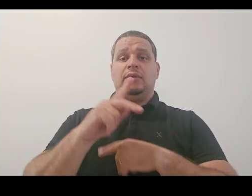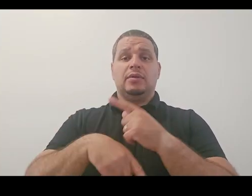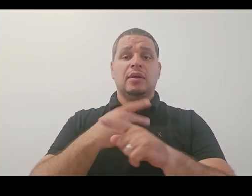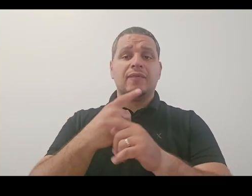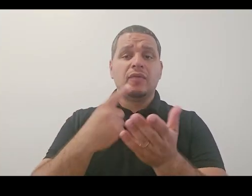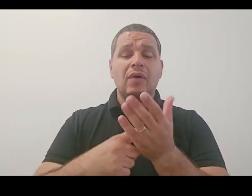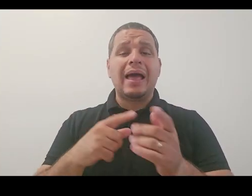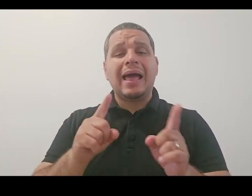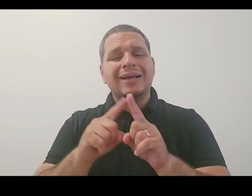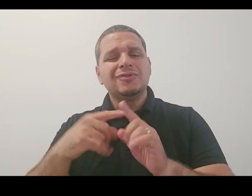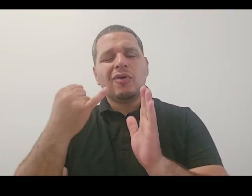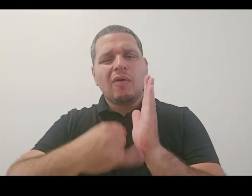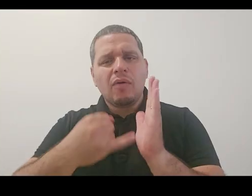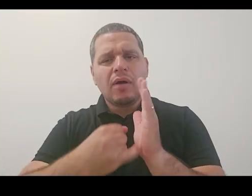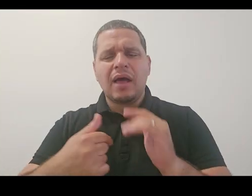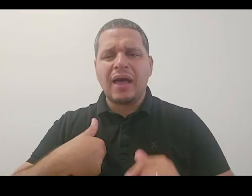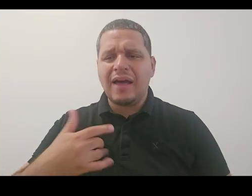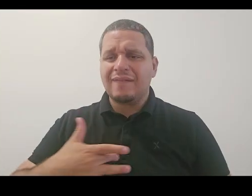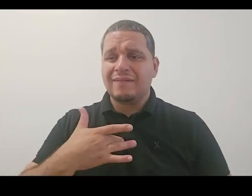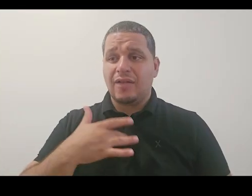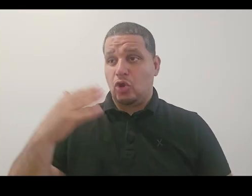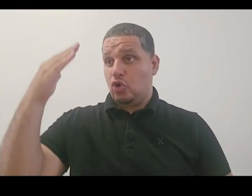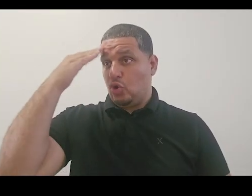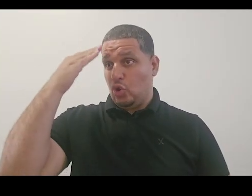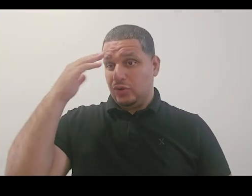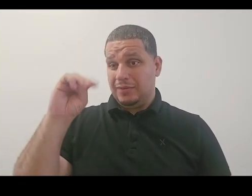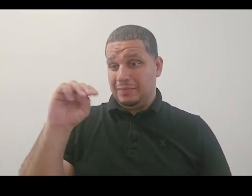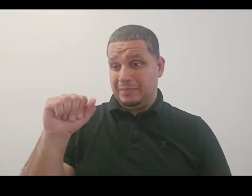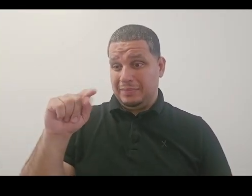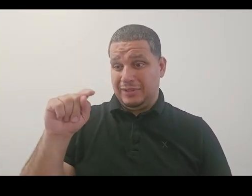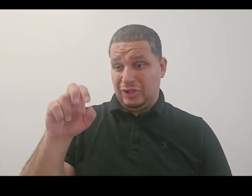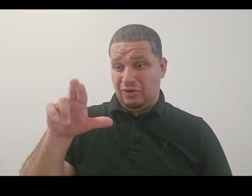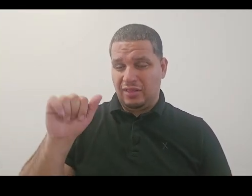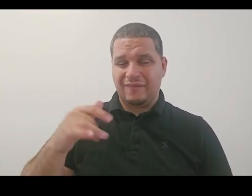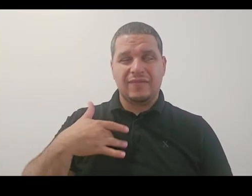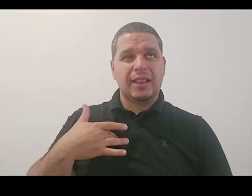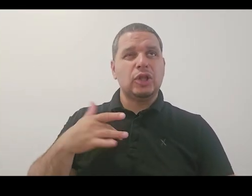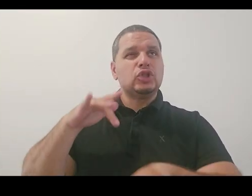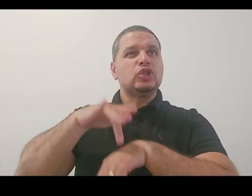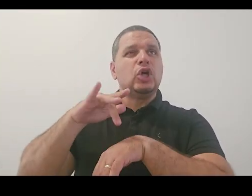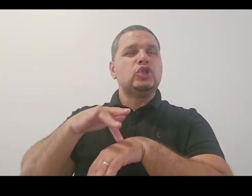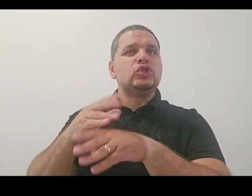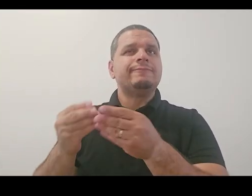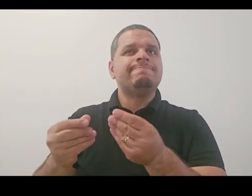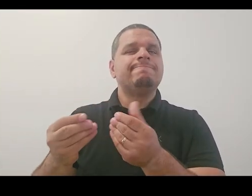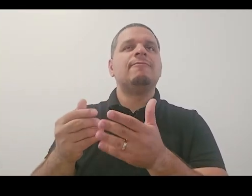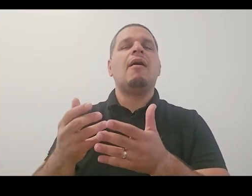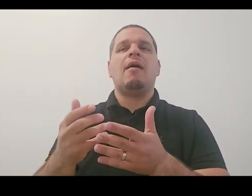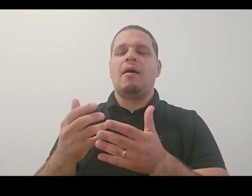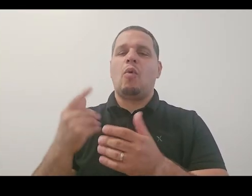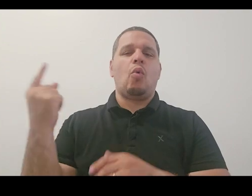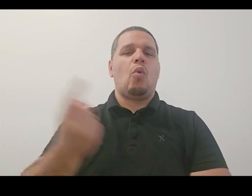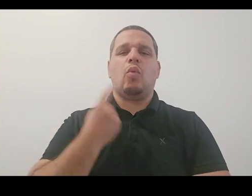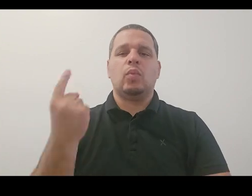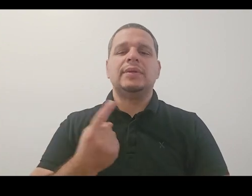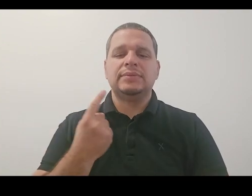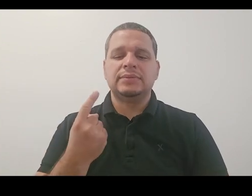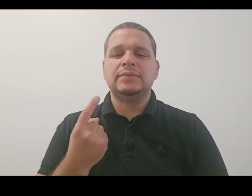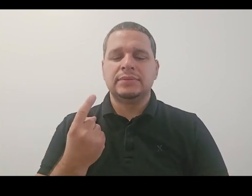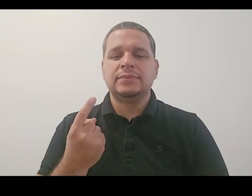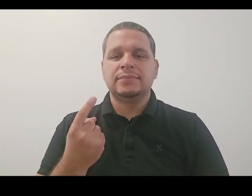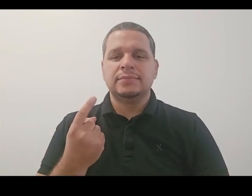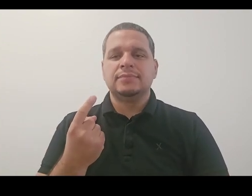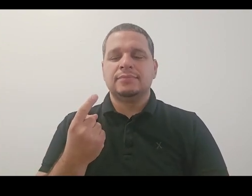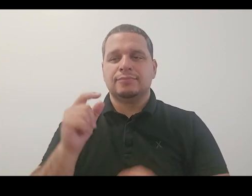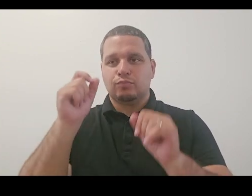like the knowledge of materials that comes through touch for me has always has always